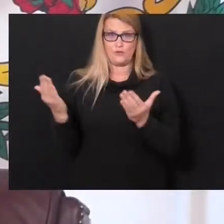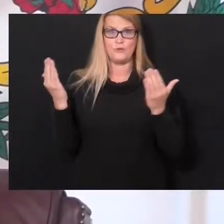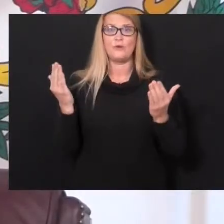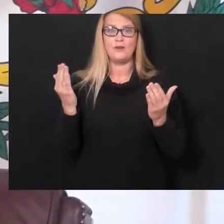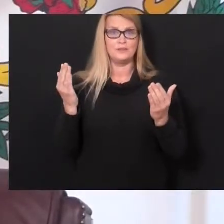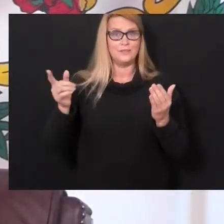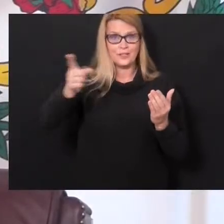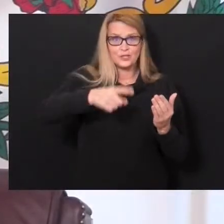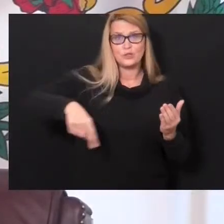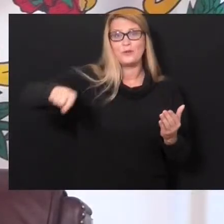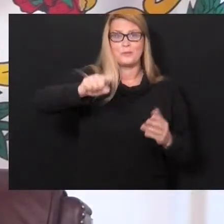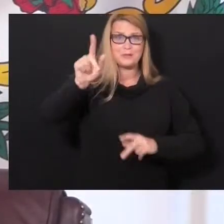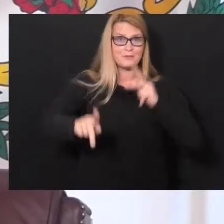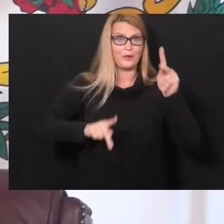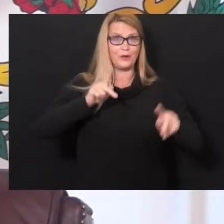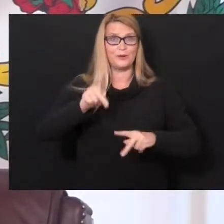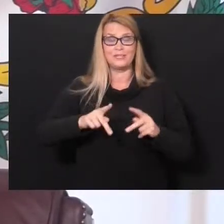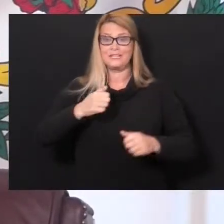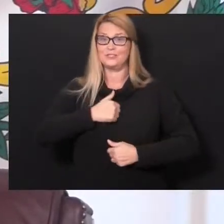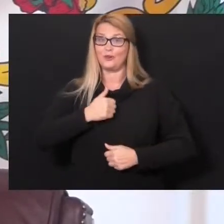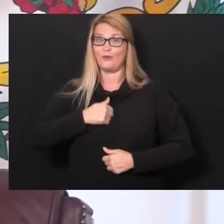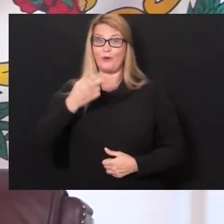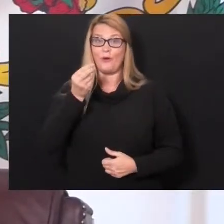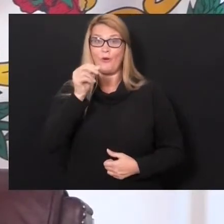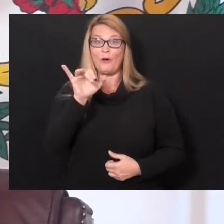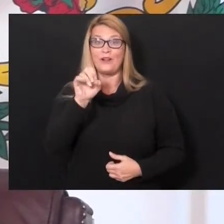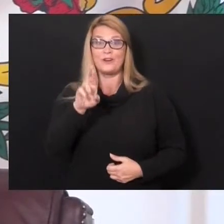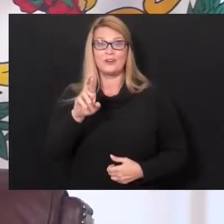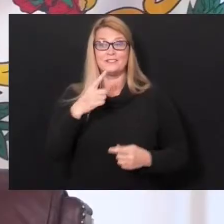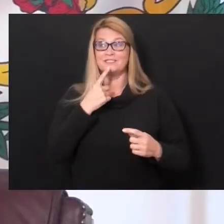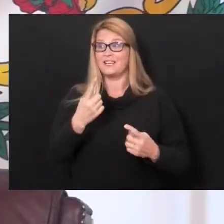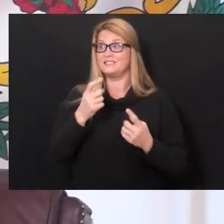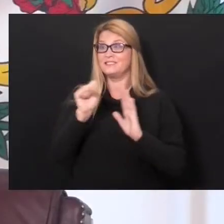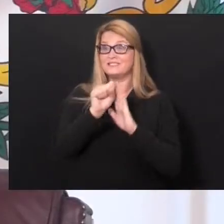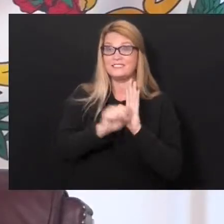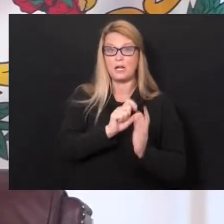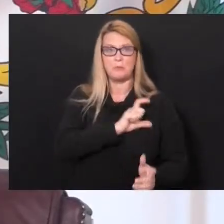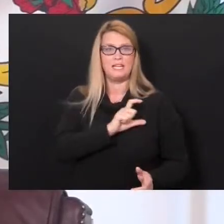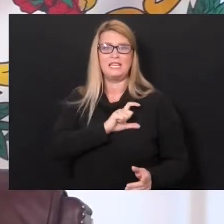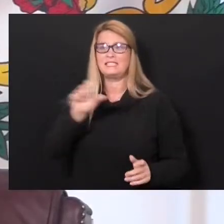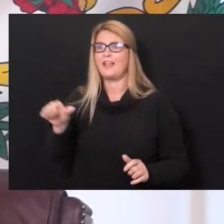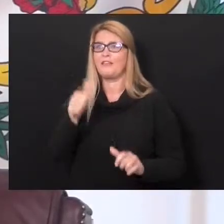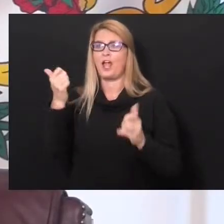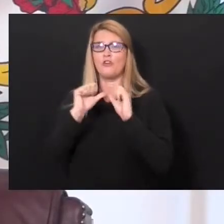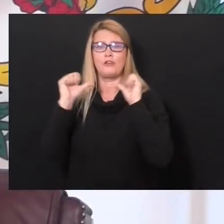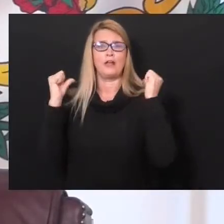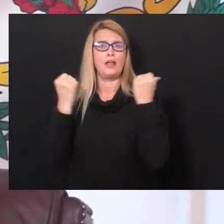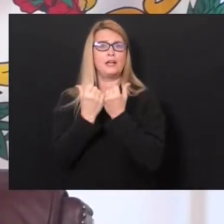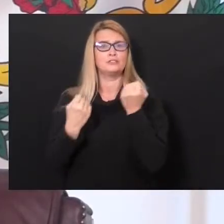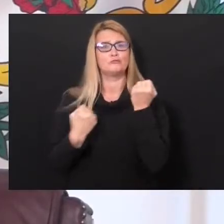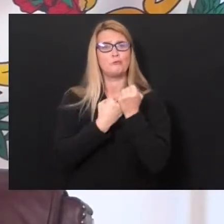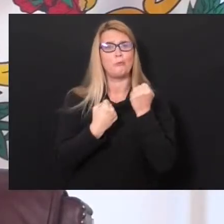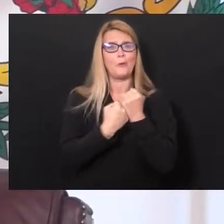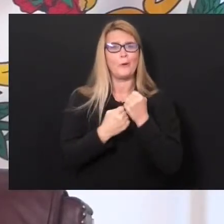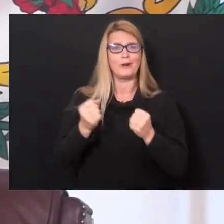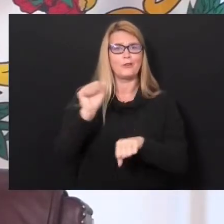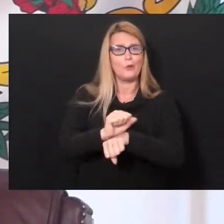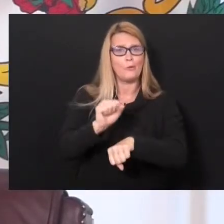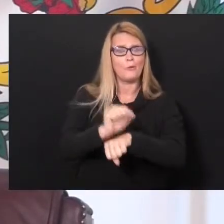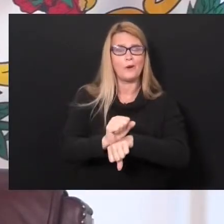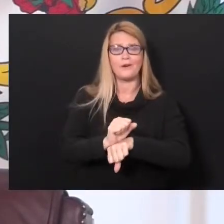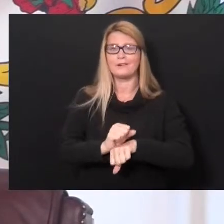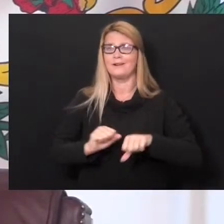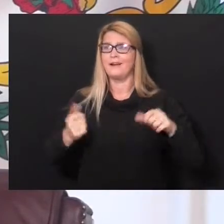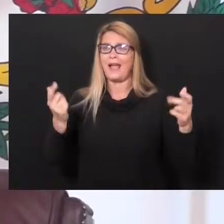out there. And, as the general described, the state police and others that are doing unbelievable work, and whether it be